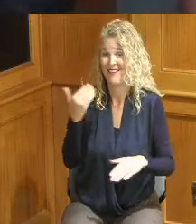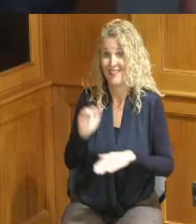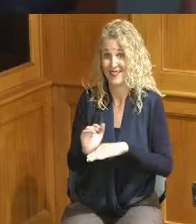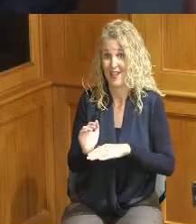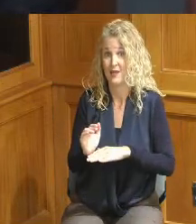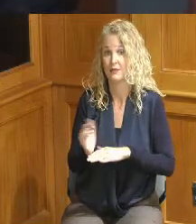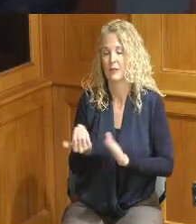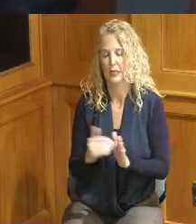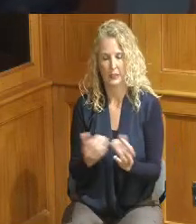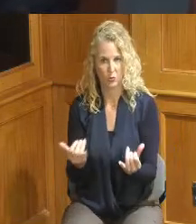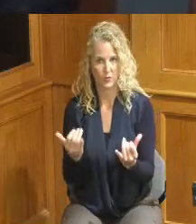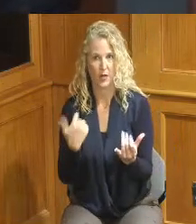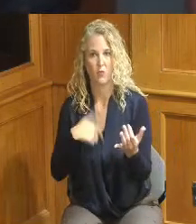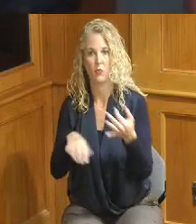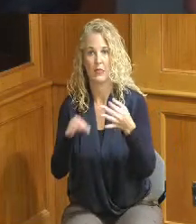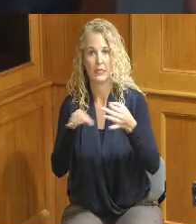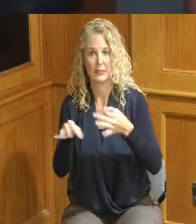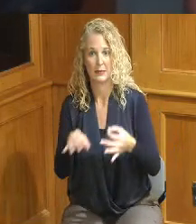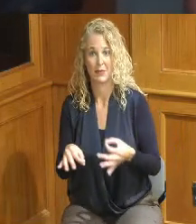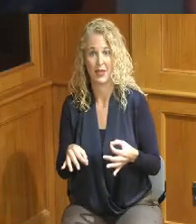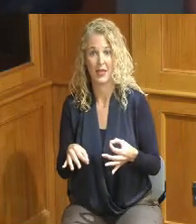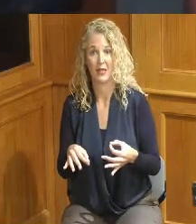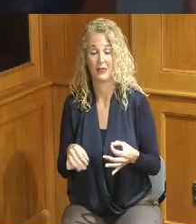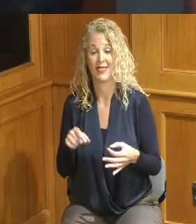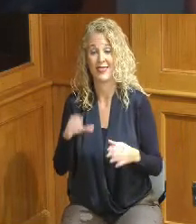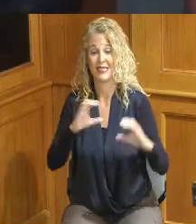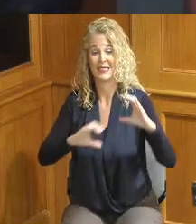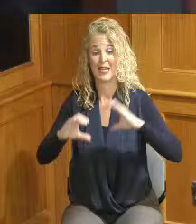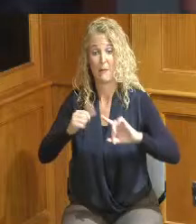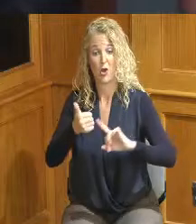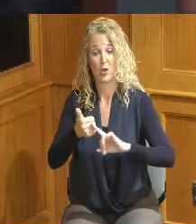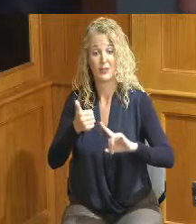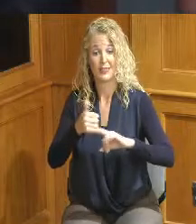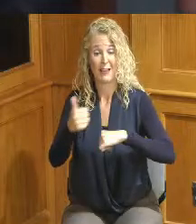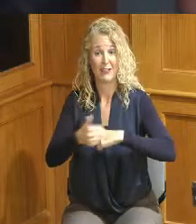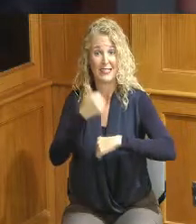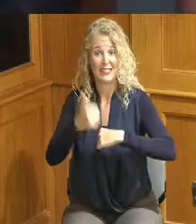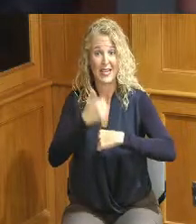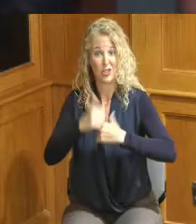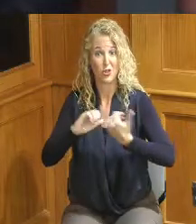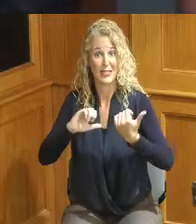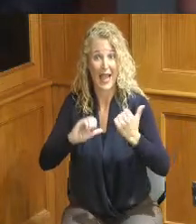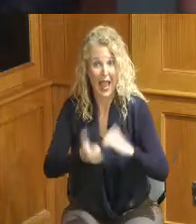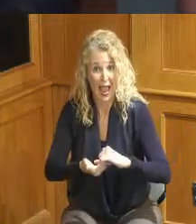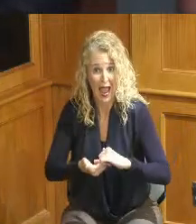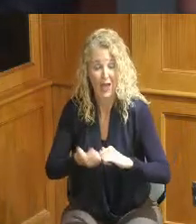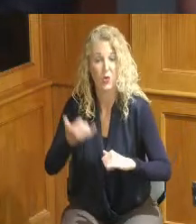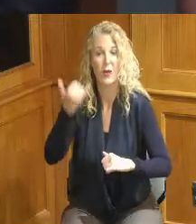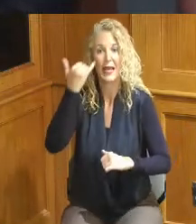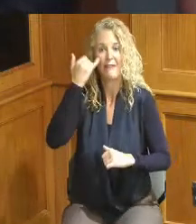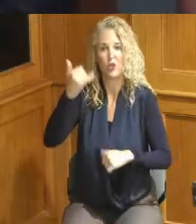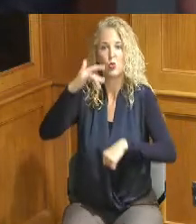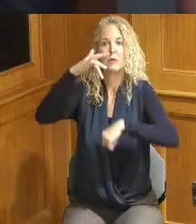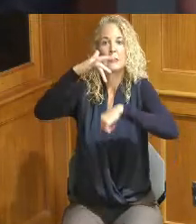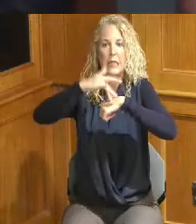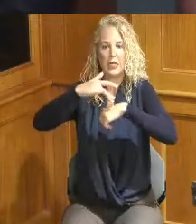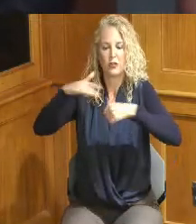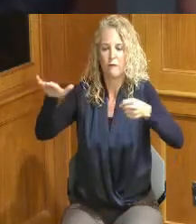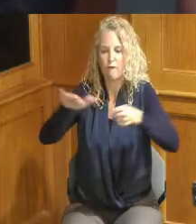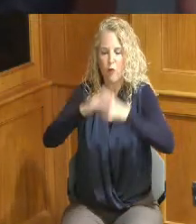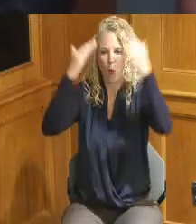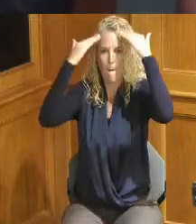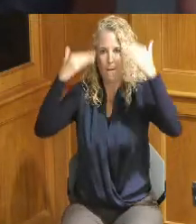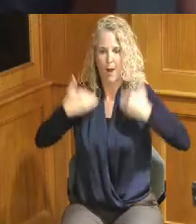night, the true harm from this chemical is if you stuck your head in the stream and sat there. So